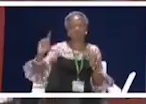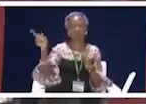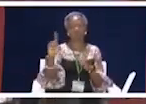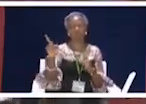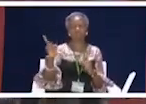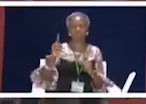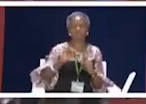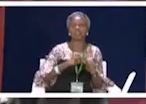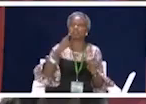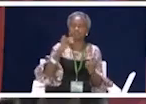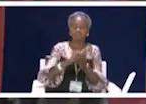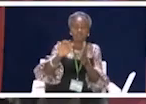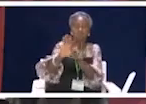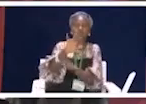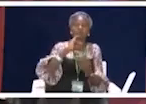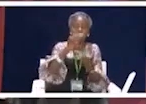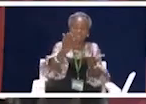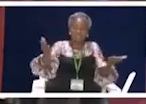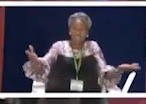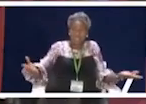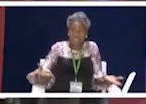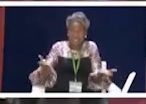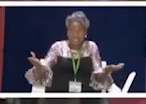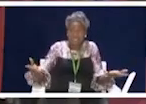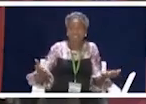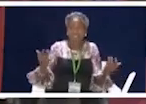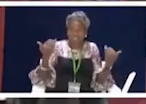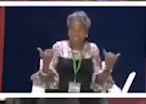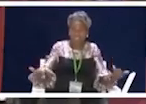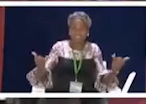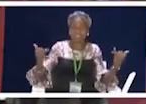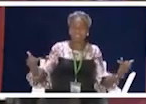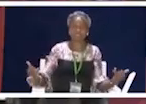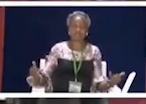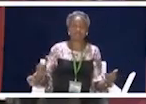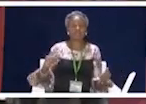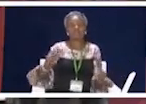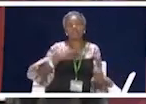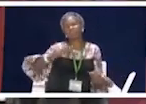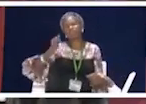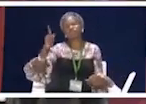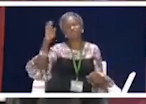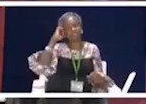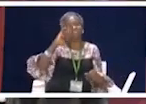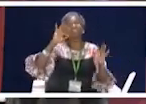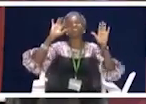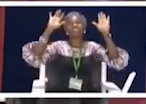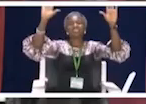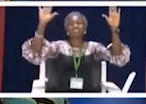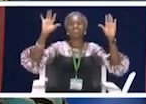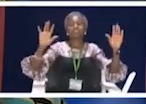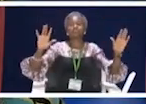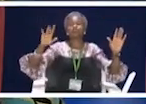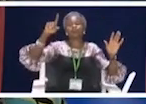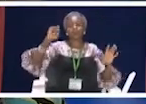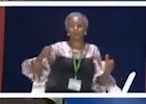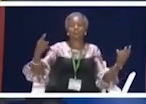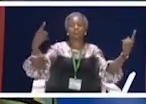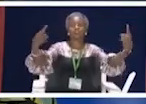And I told you he's here right now. And wherever he is, Iyanu Mos Shele.